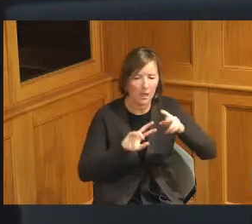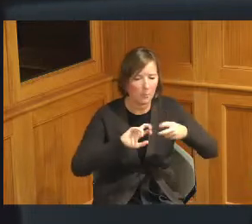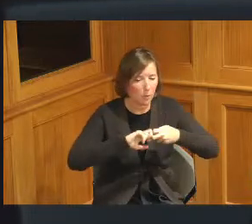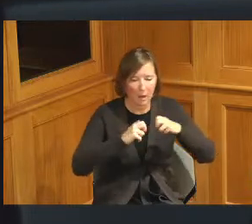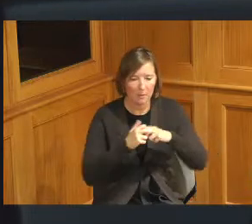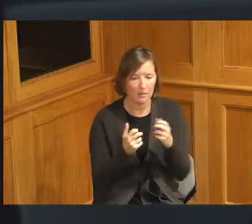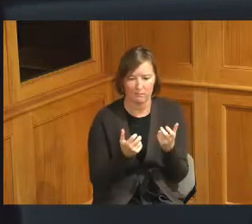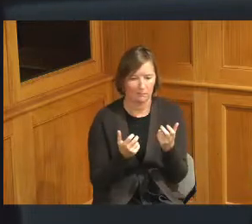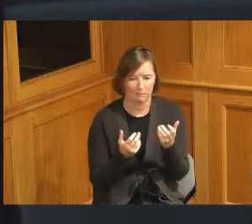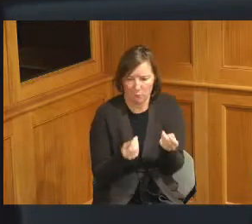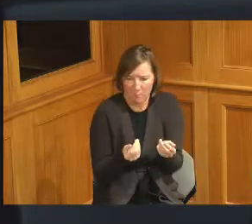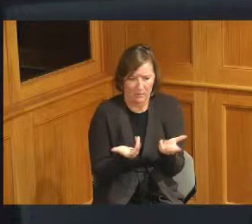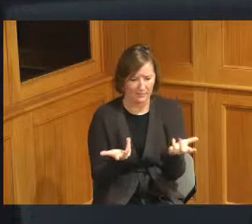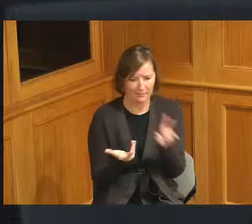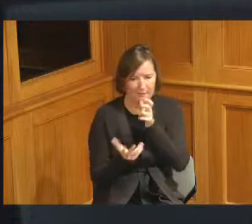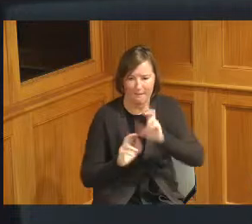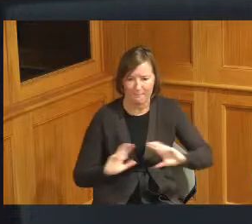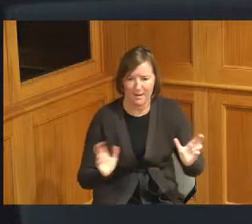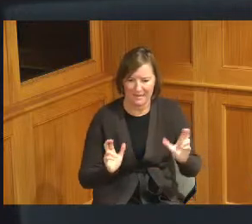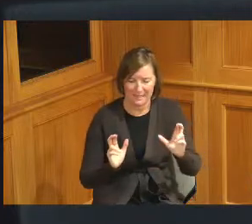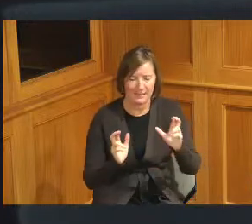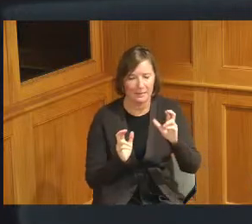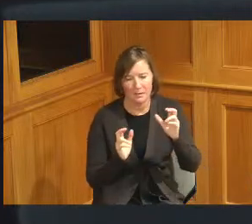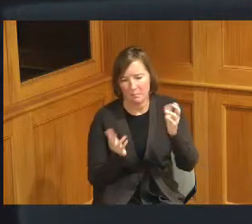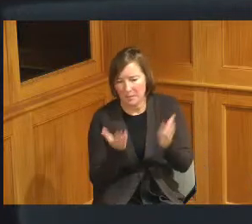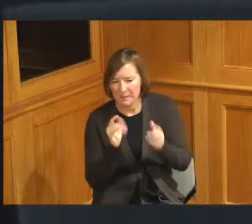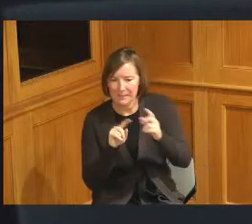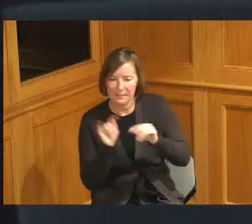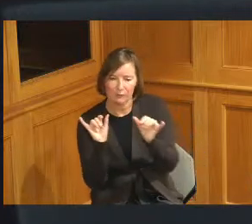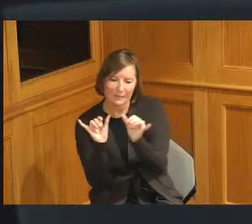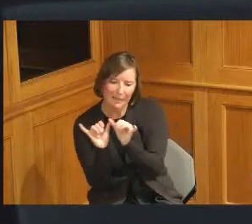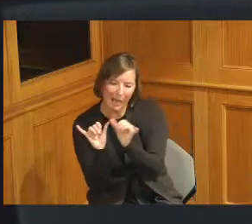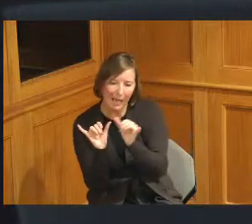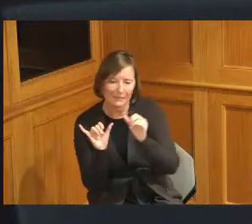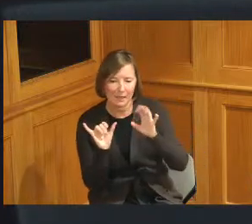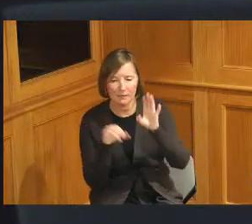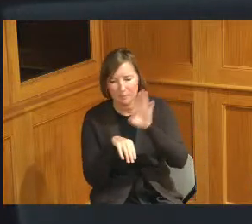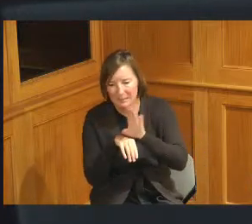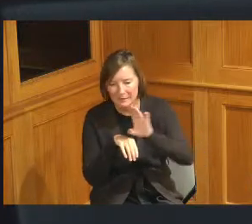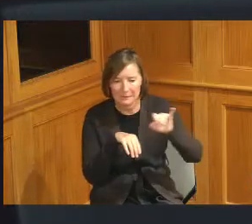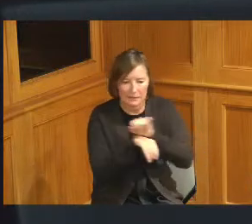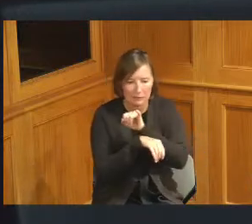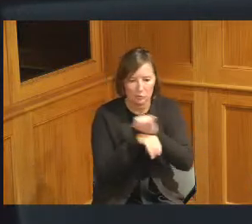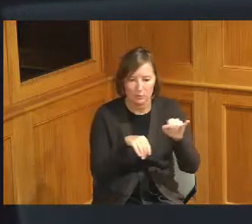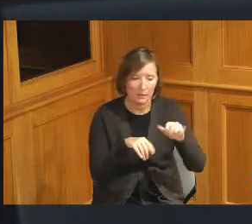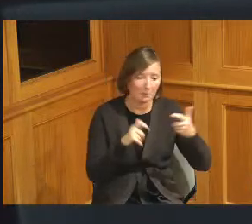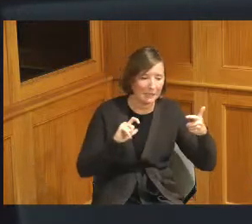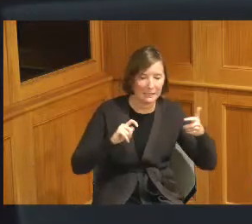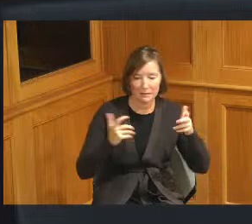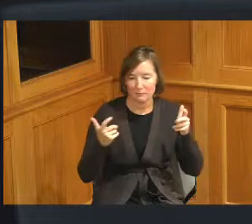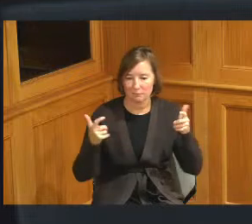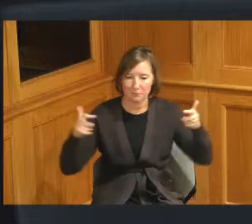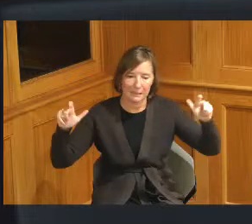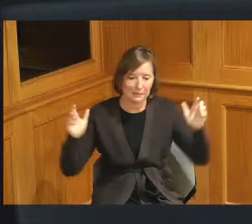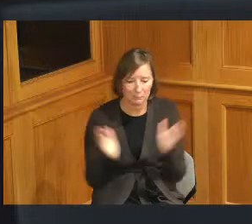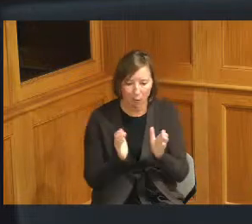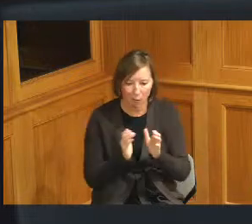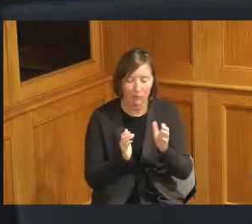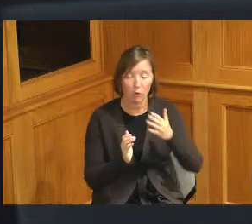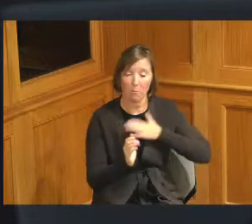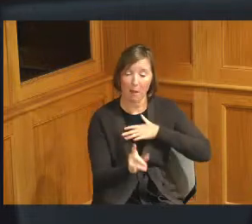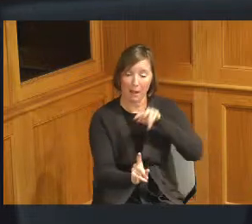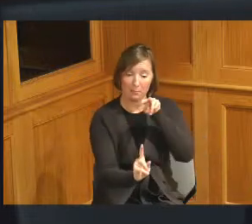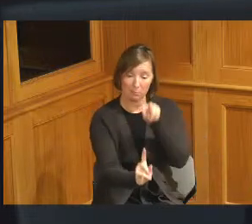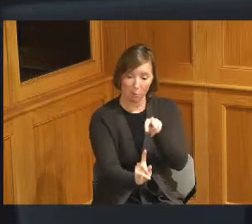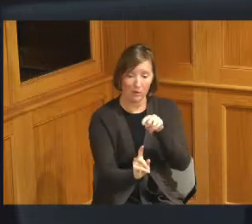ready for different sizes of parcels for different kinds of industry. And so from my vantage point, that site readiness money,